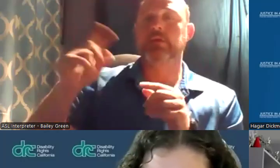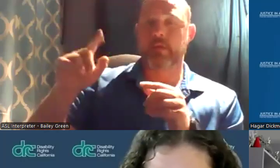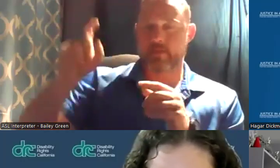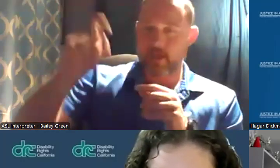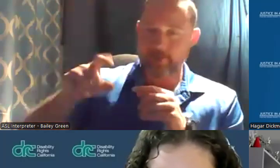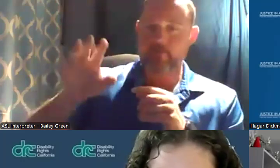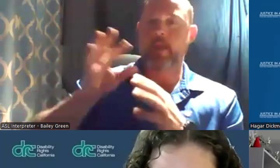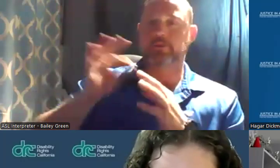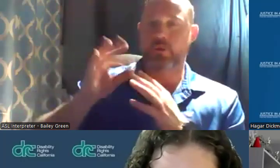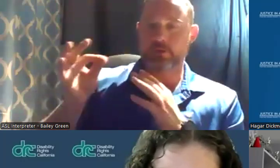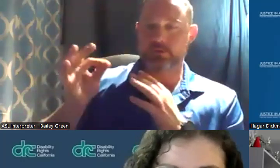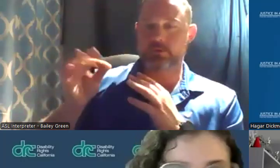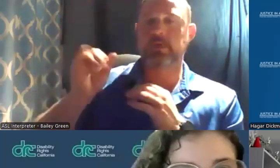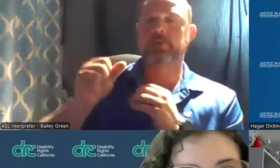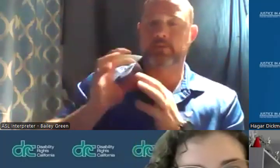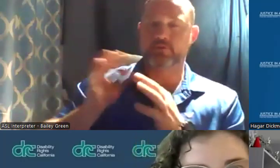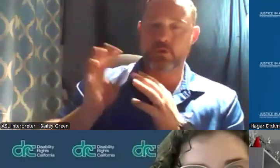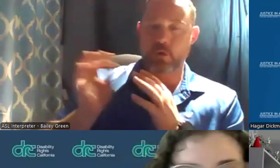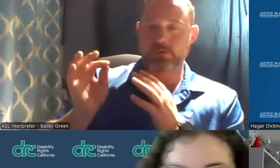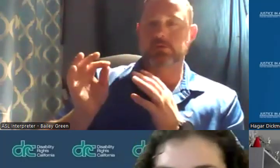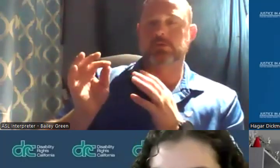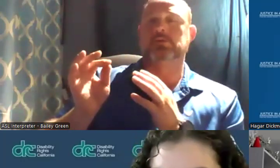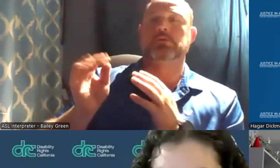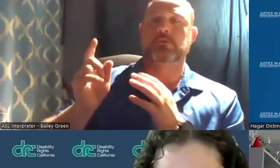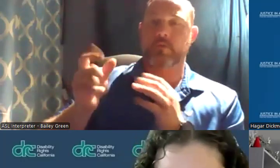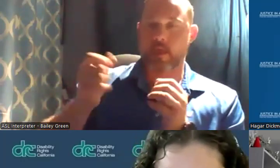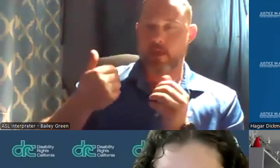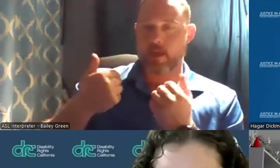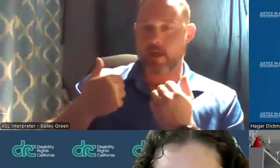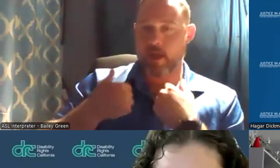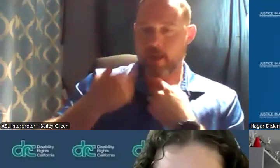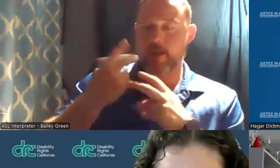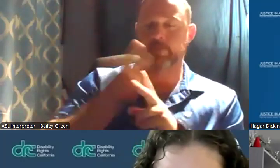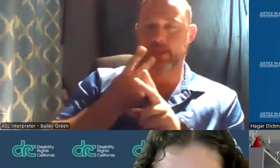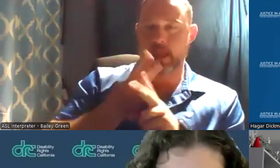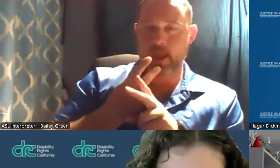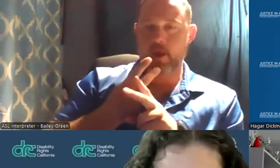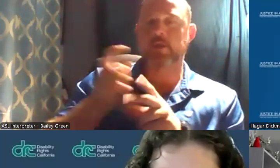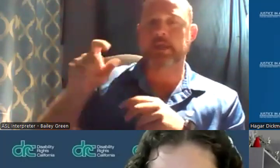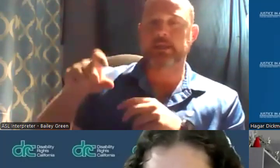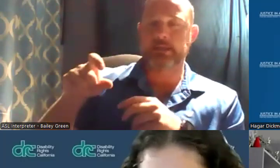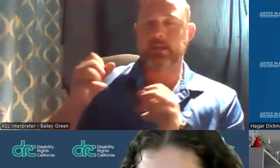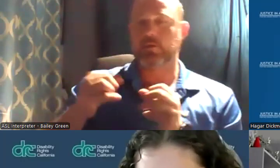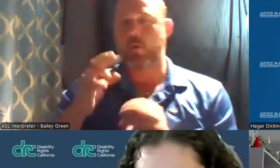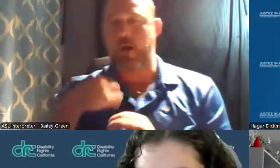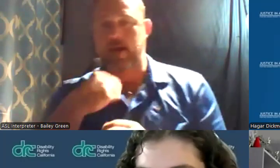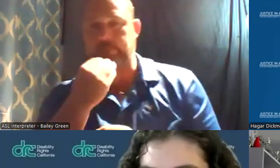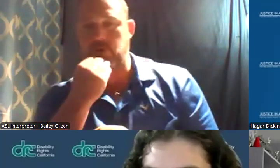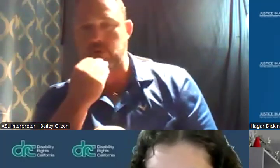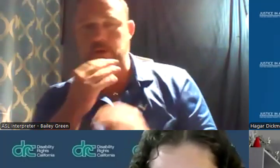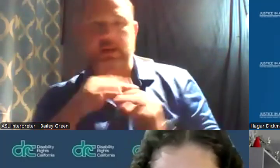make a choice. They have to make a choice of whether they have the care they need or they have food and